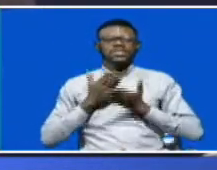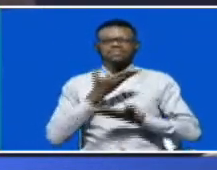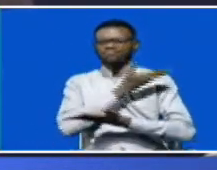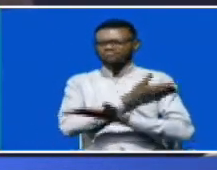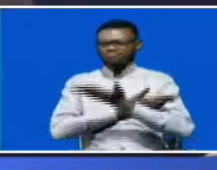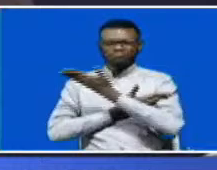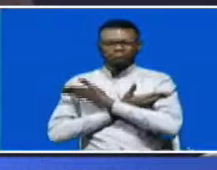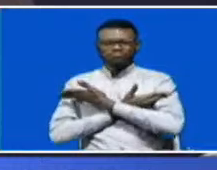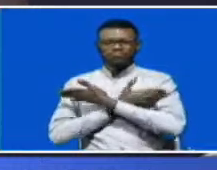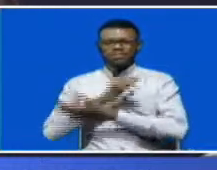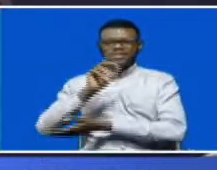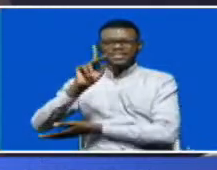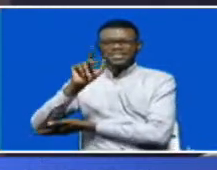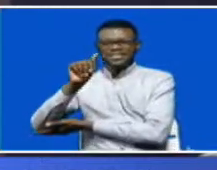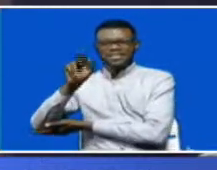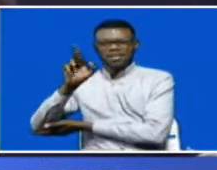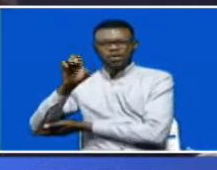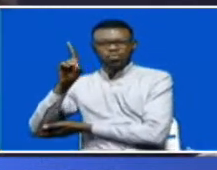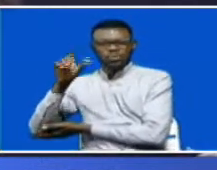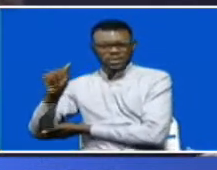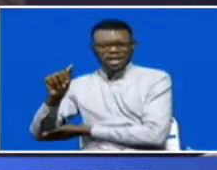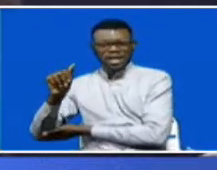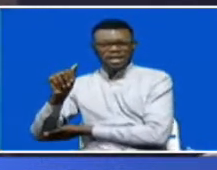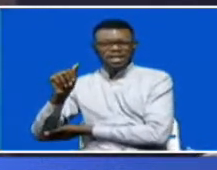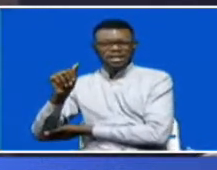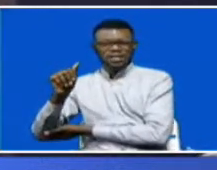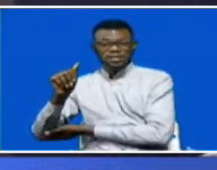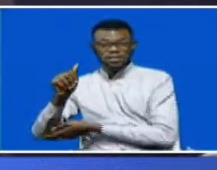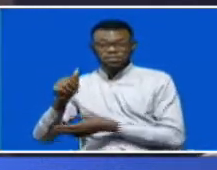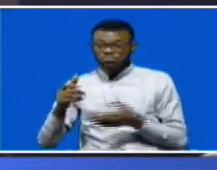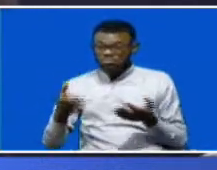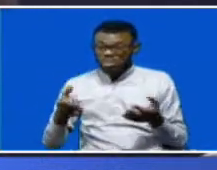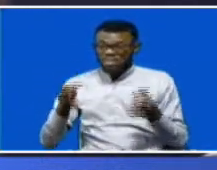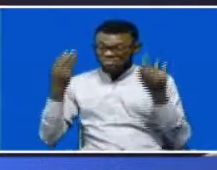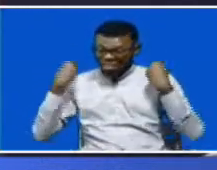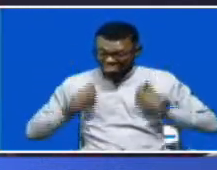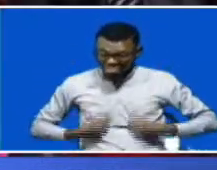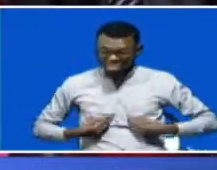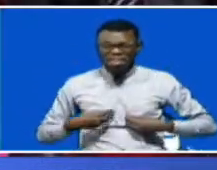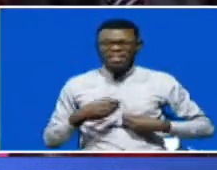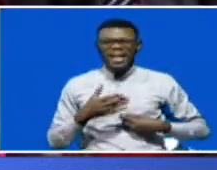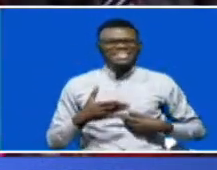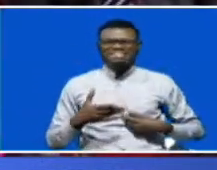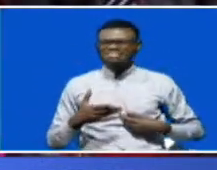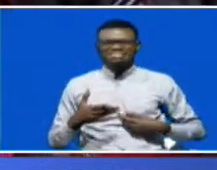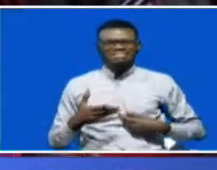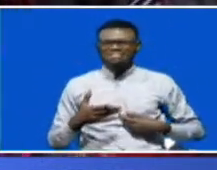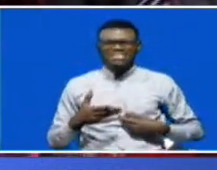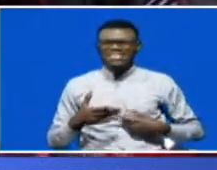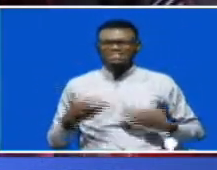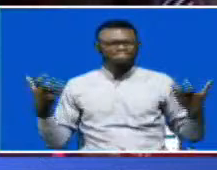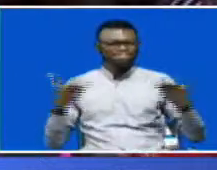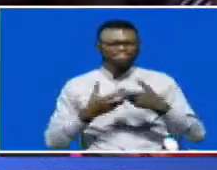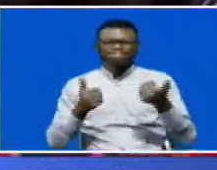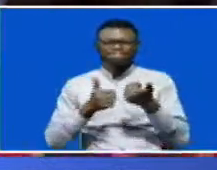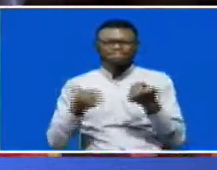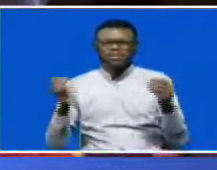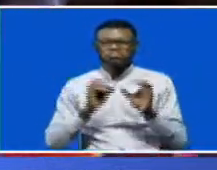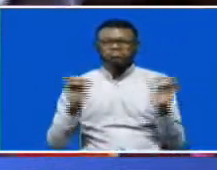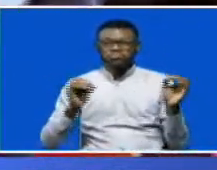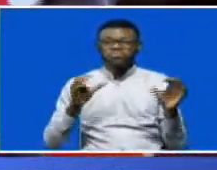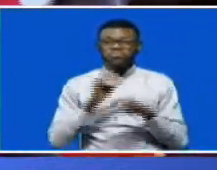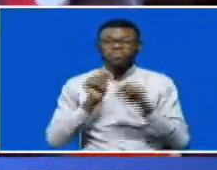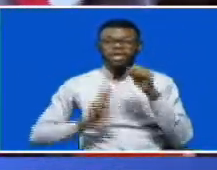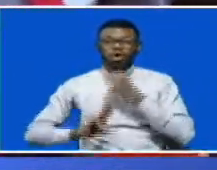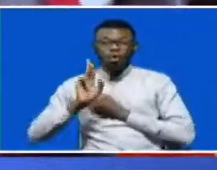And in those days, counter suits for us who are wearing platforms and flares just didn't work. And in his honor, President Uhuru Kenyatta